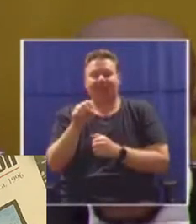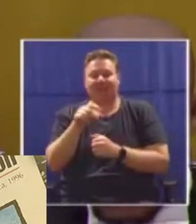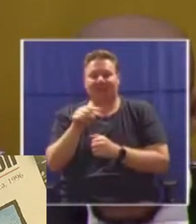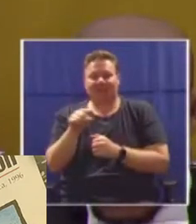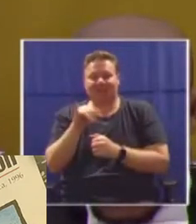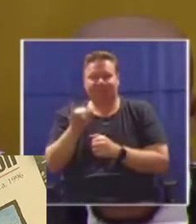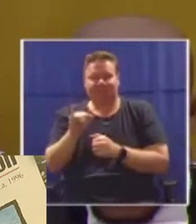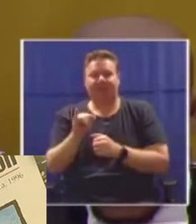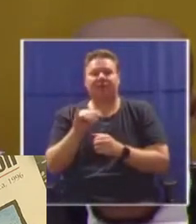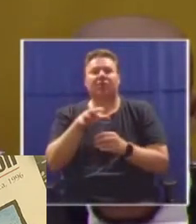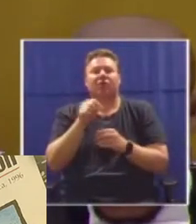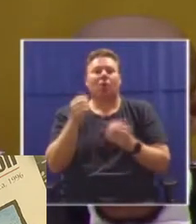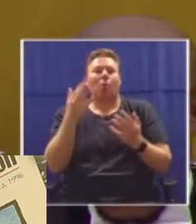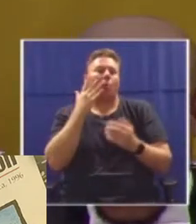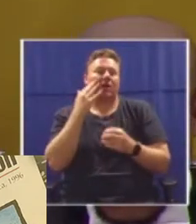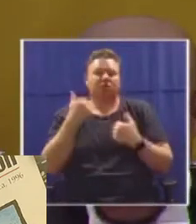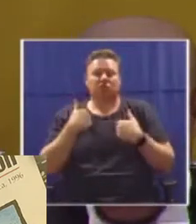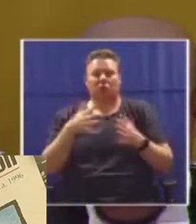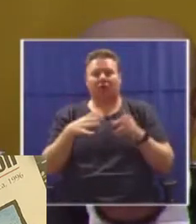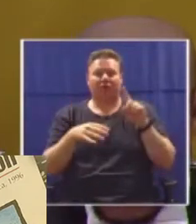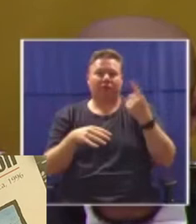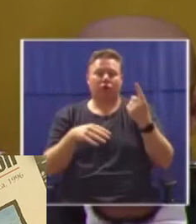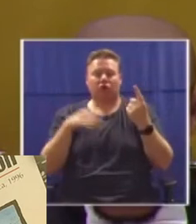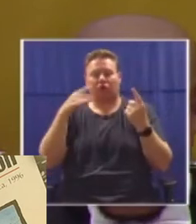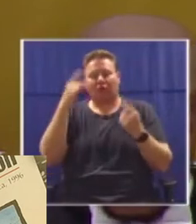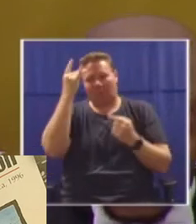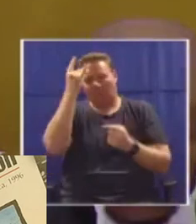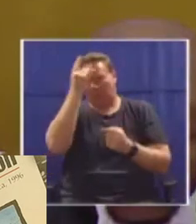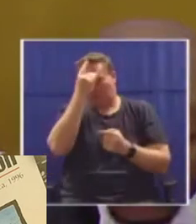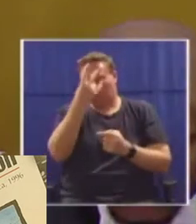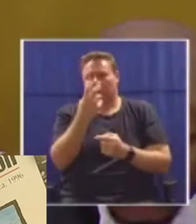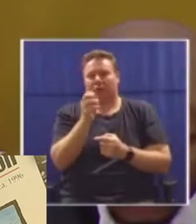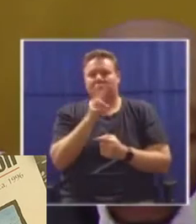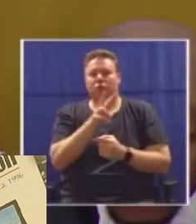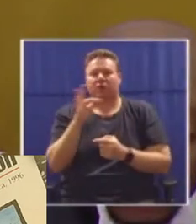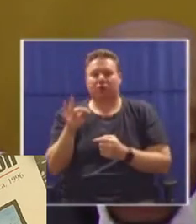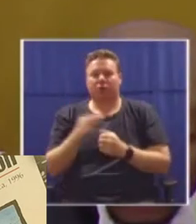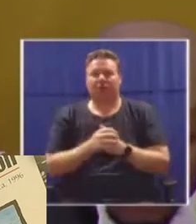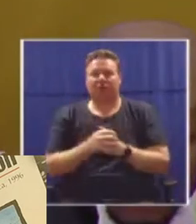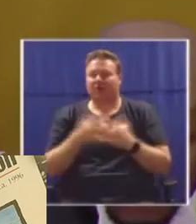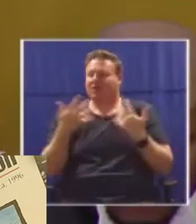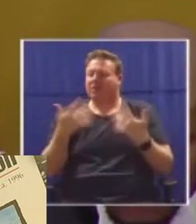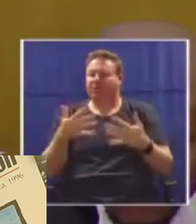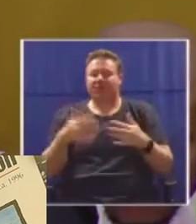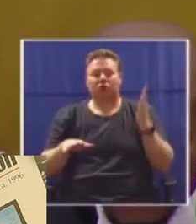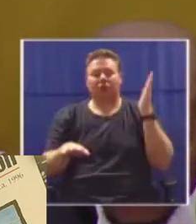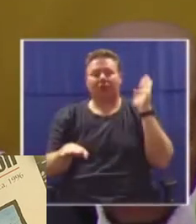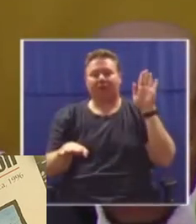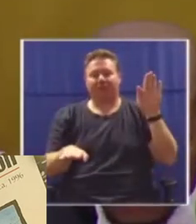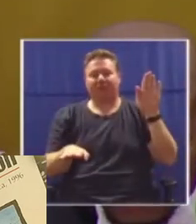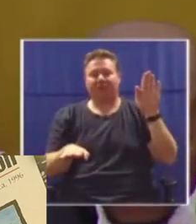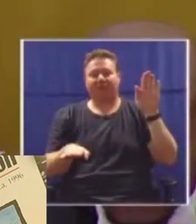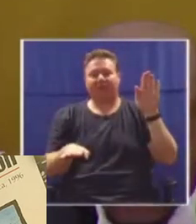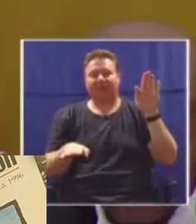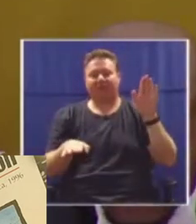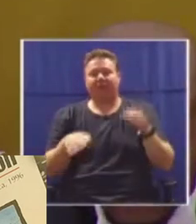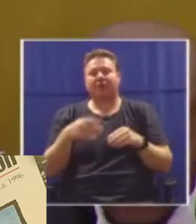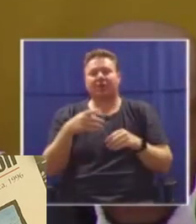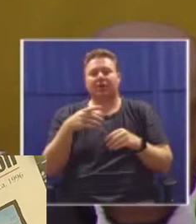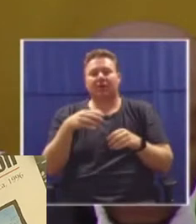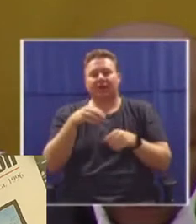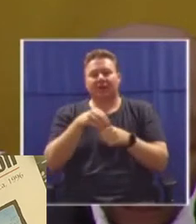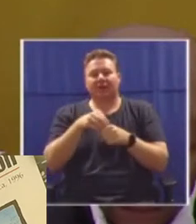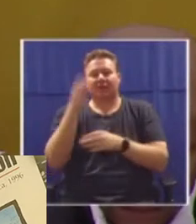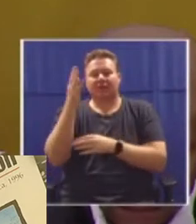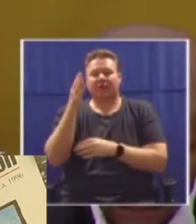1st of March 2023. The members have made the subscribed oath before the speaker, and